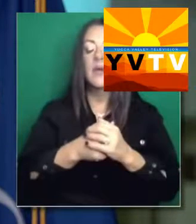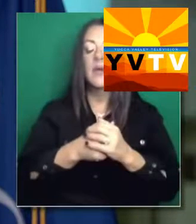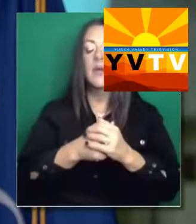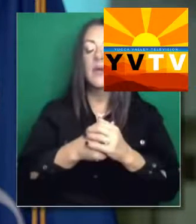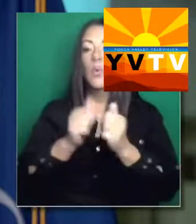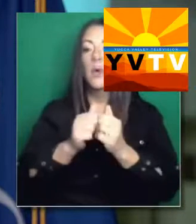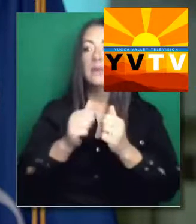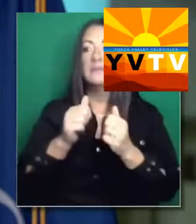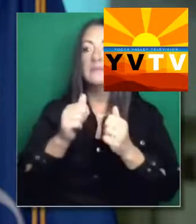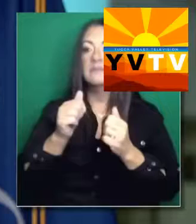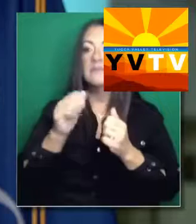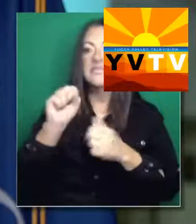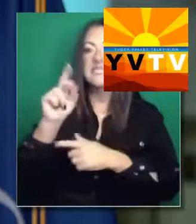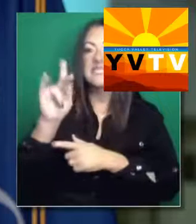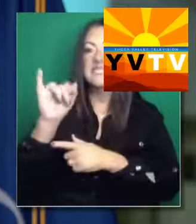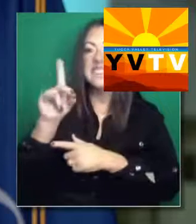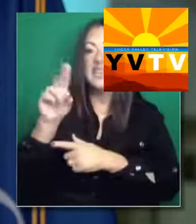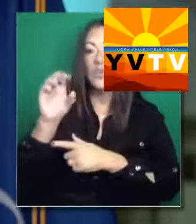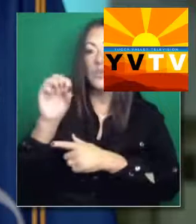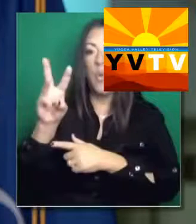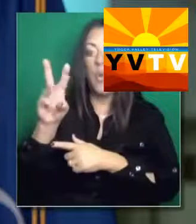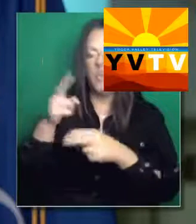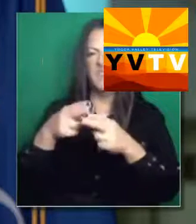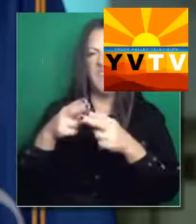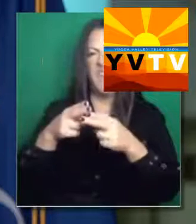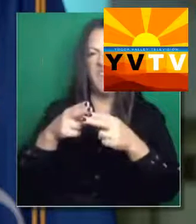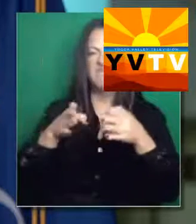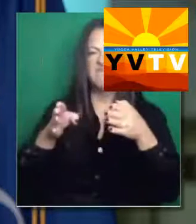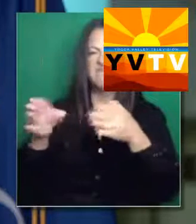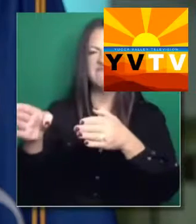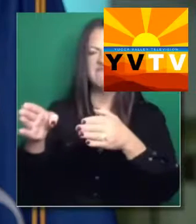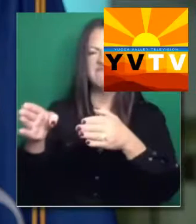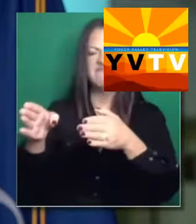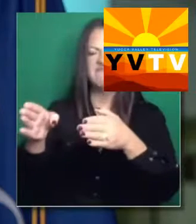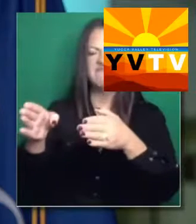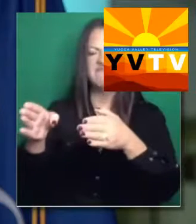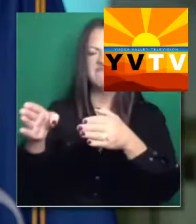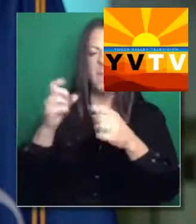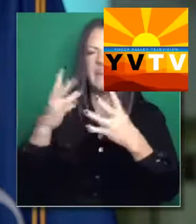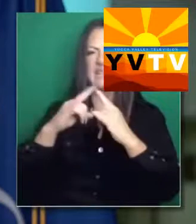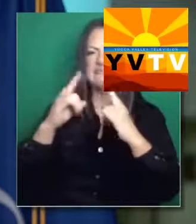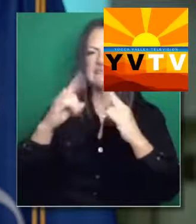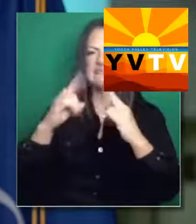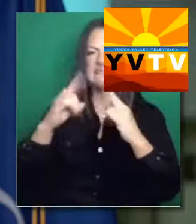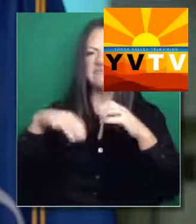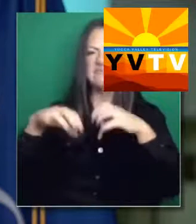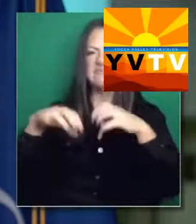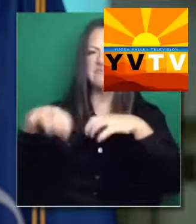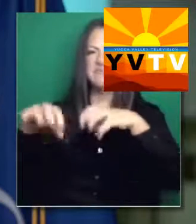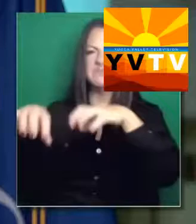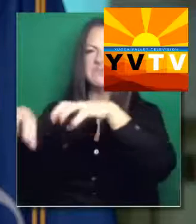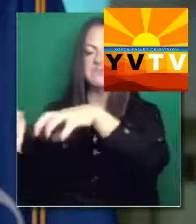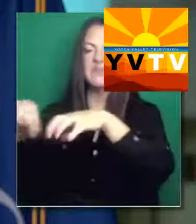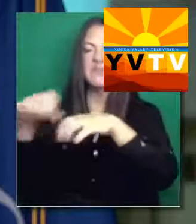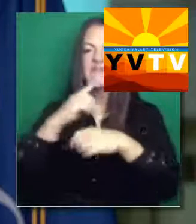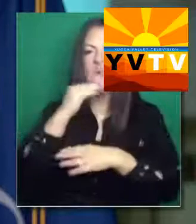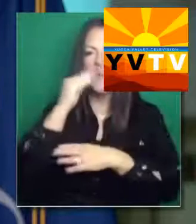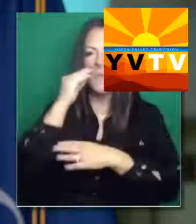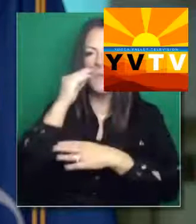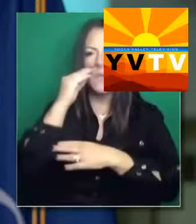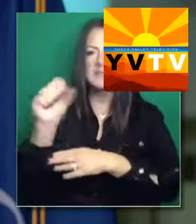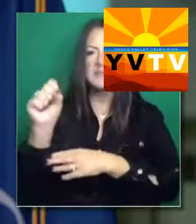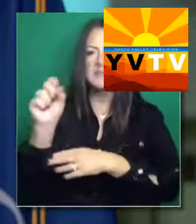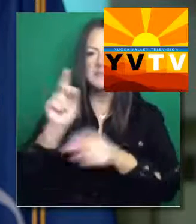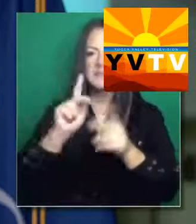Row. We have a great new partner, the new mayor down in San Diego, who's been extraordinary and now